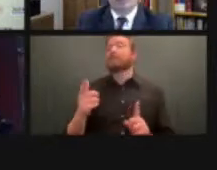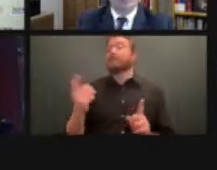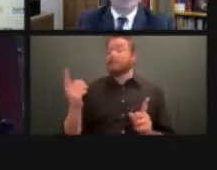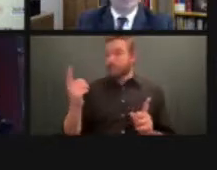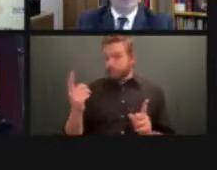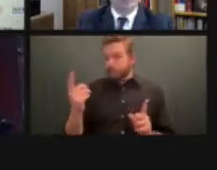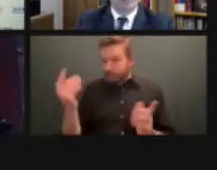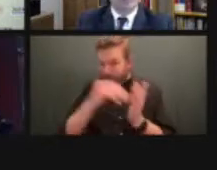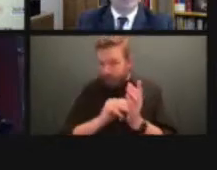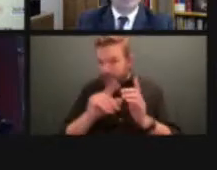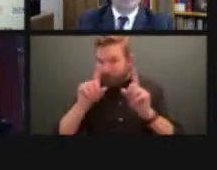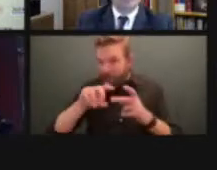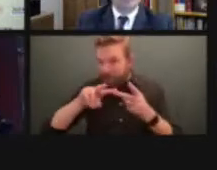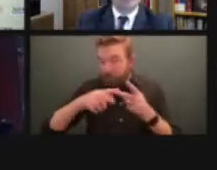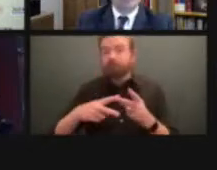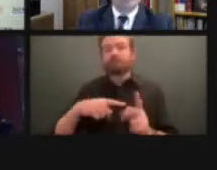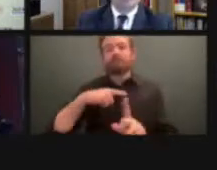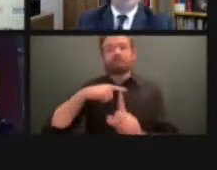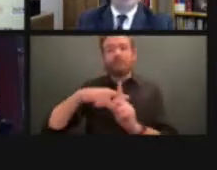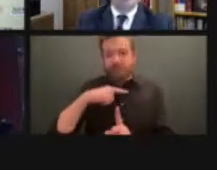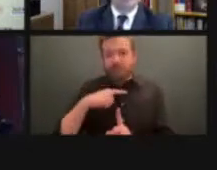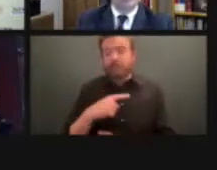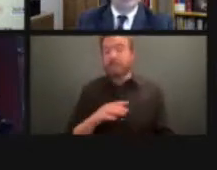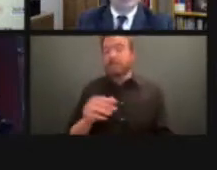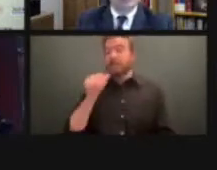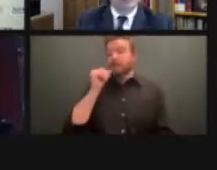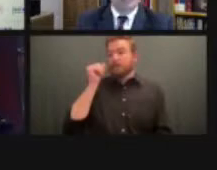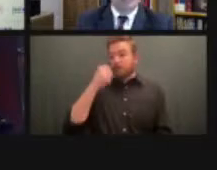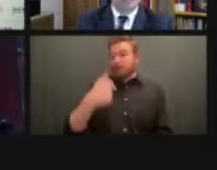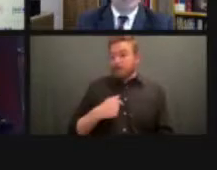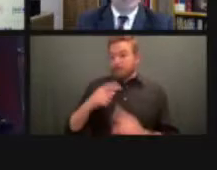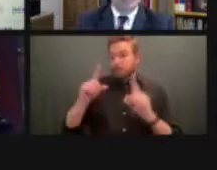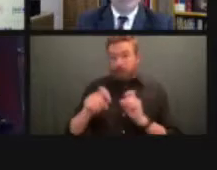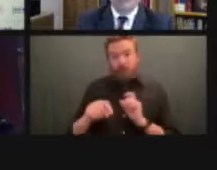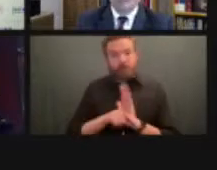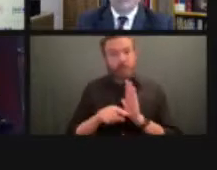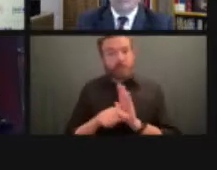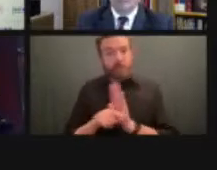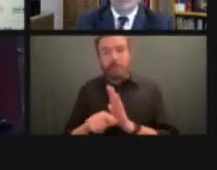and today, and I had come up negative a few days before, had all the other members of the family.